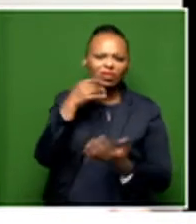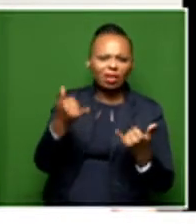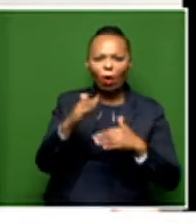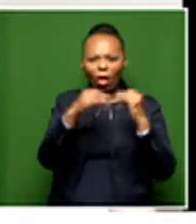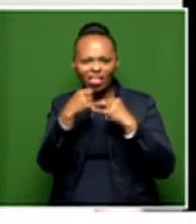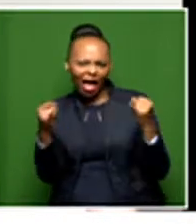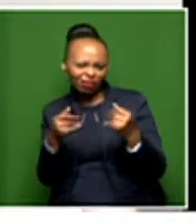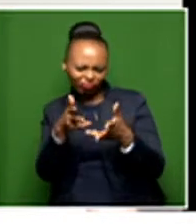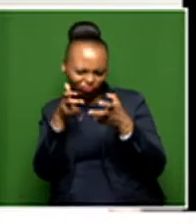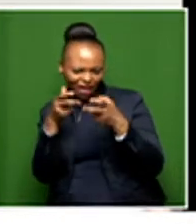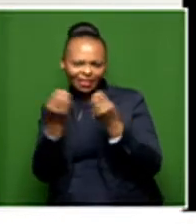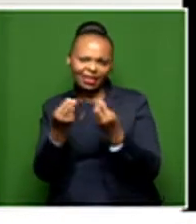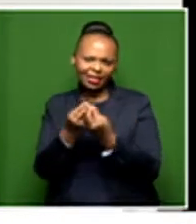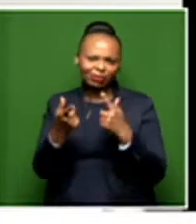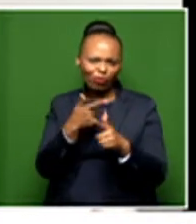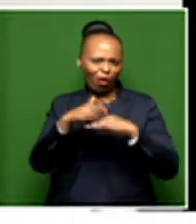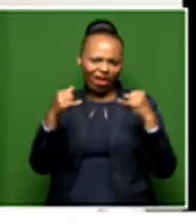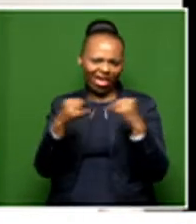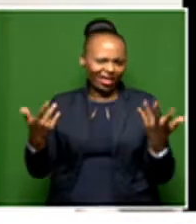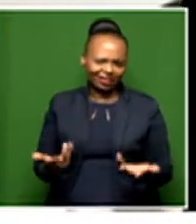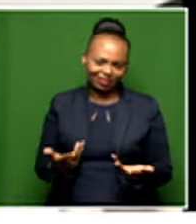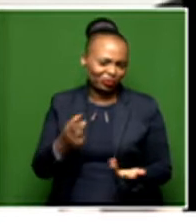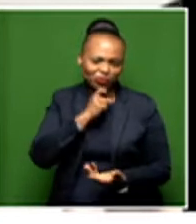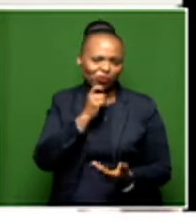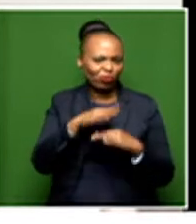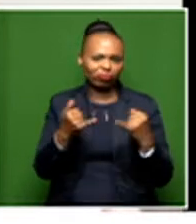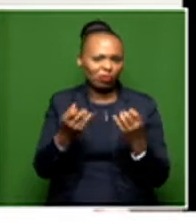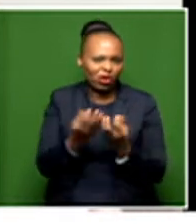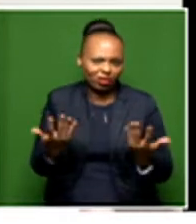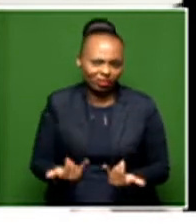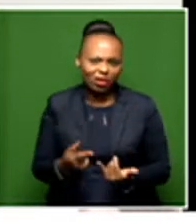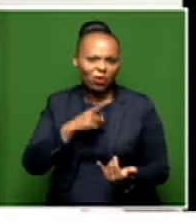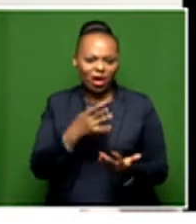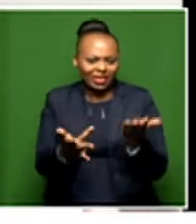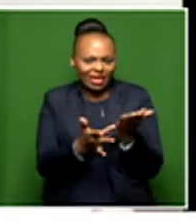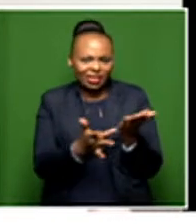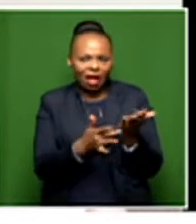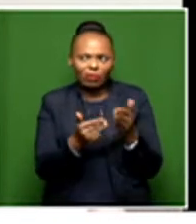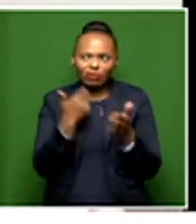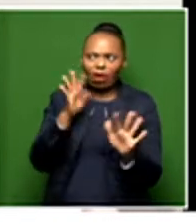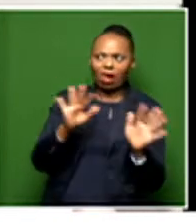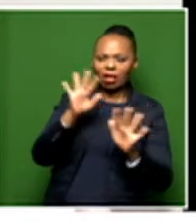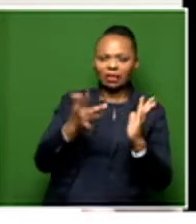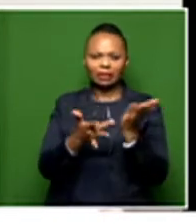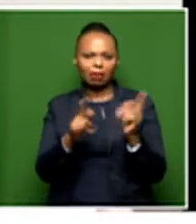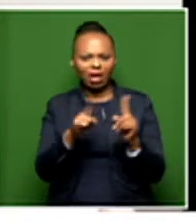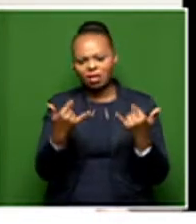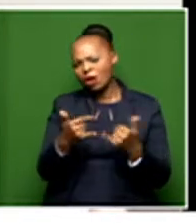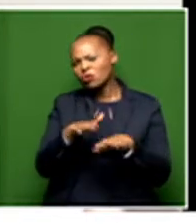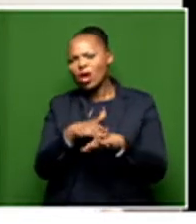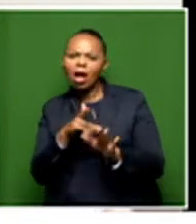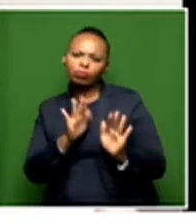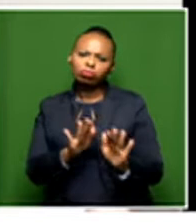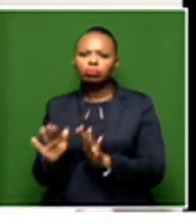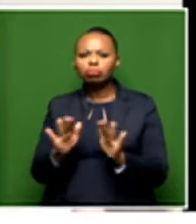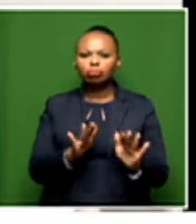this time. And we've had very few issues with the technical. We're pleased that it's going smoothly. So we encourage